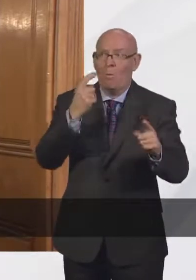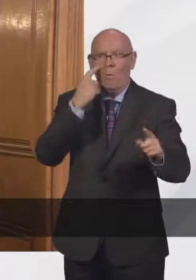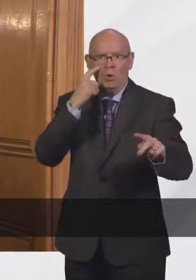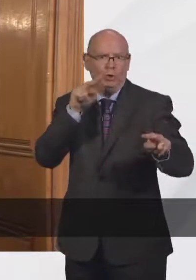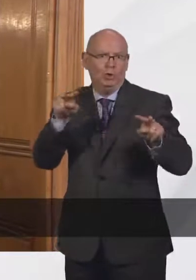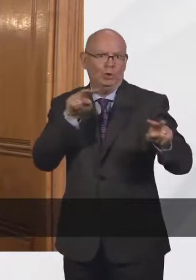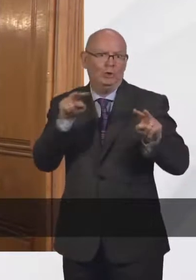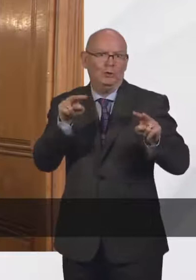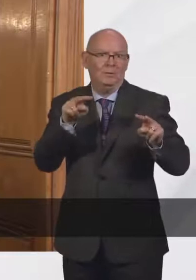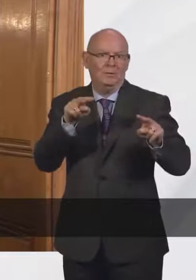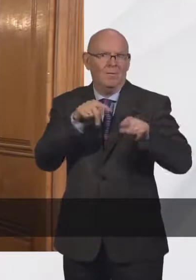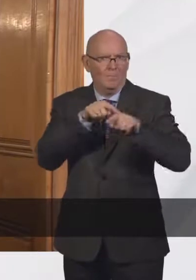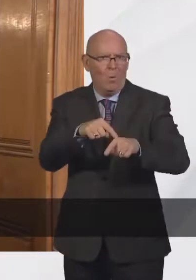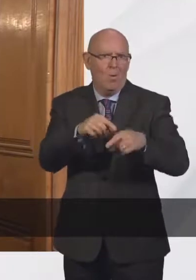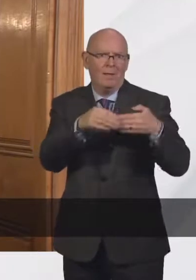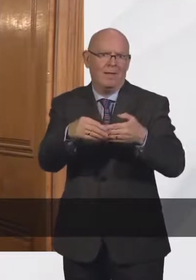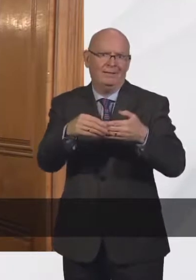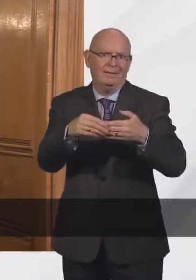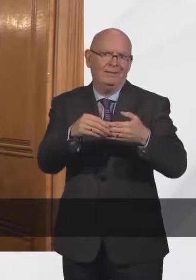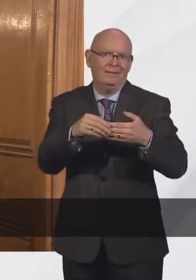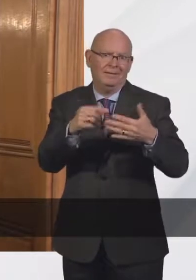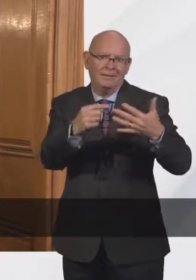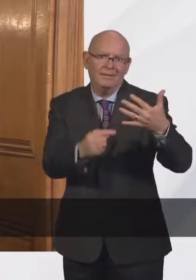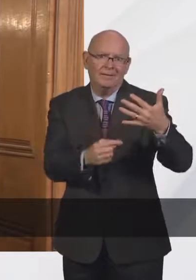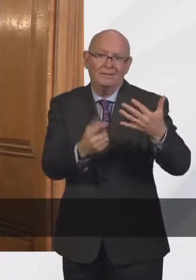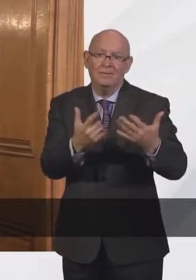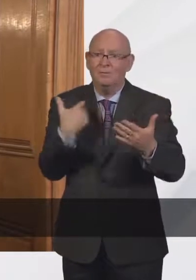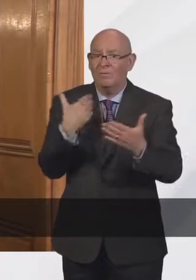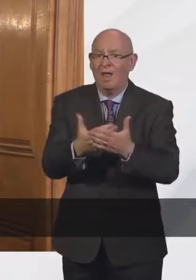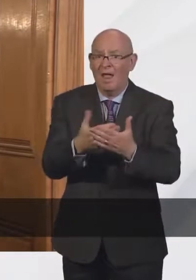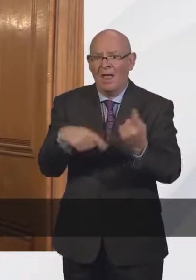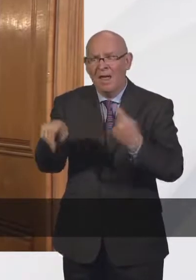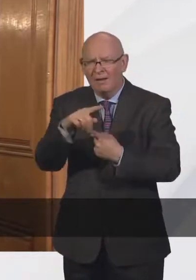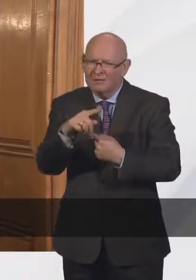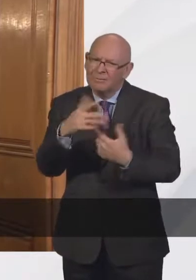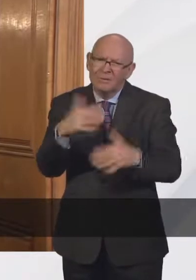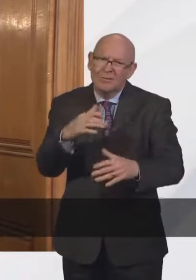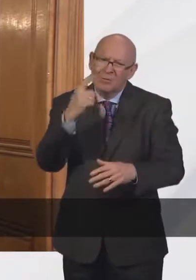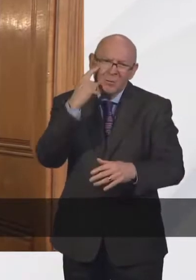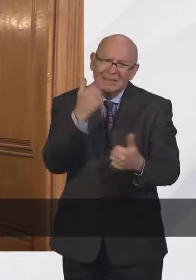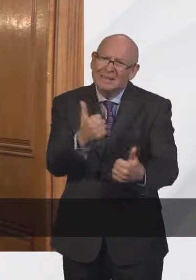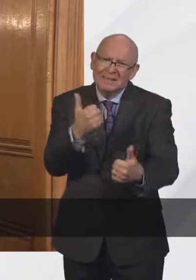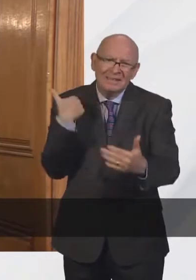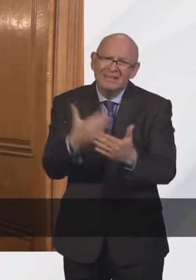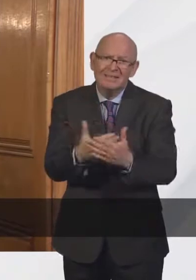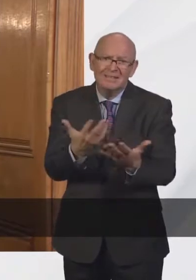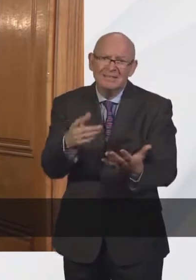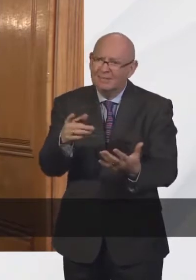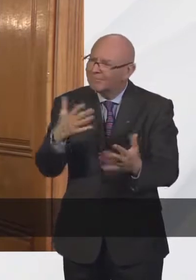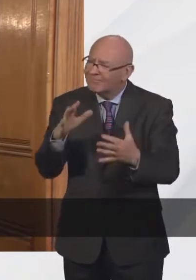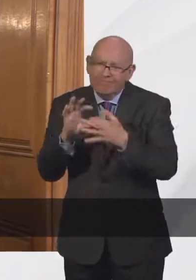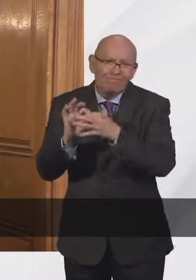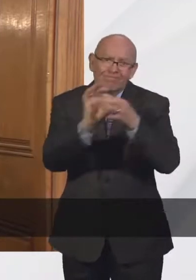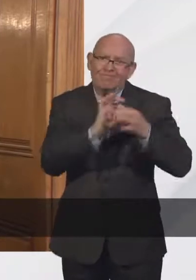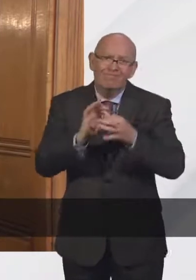control. Let's keep it under control. We've set out a way of doing it. The guidance is there. Let's follow it, and then we can make even more